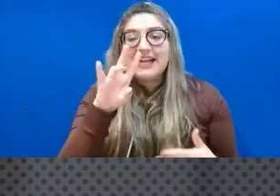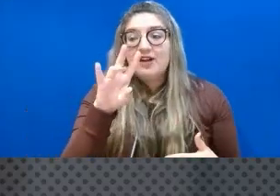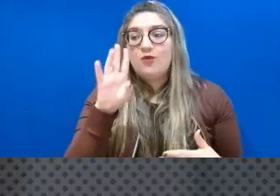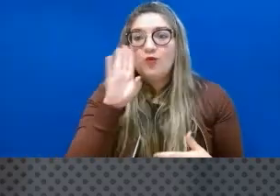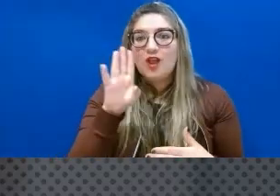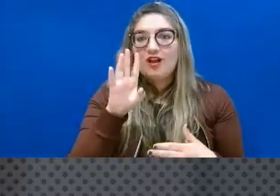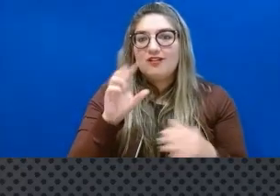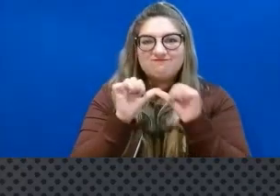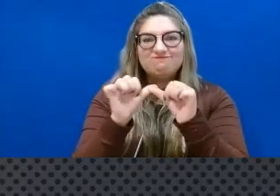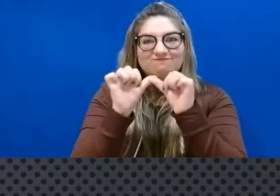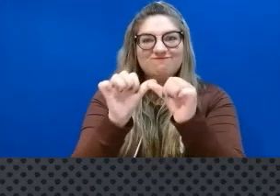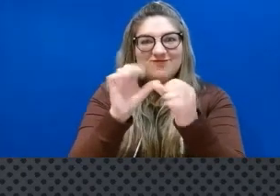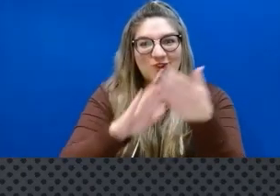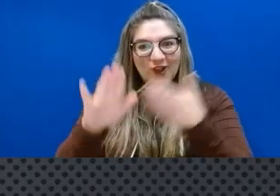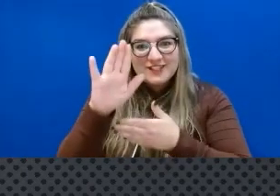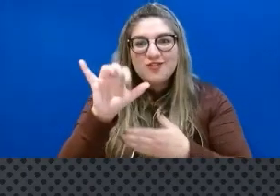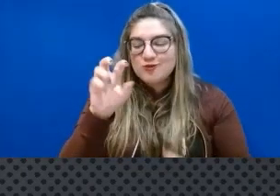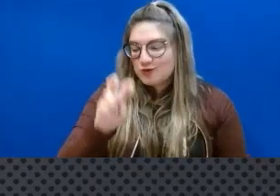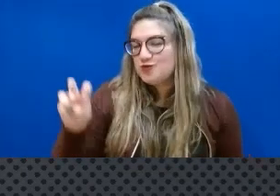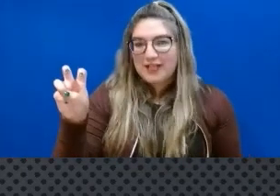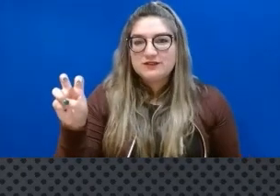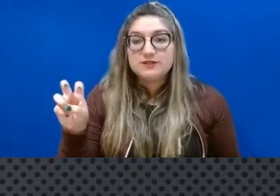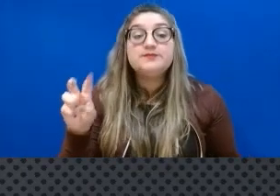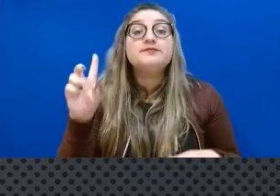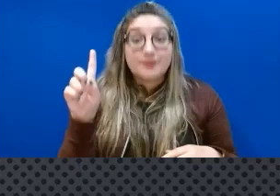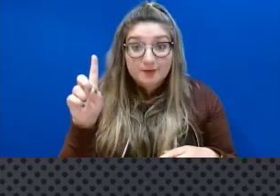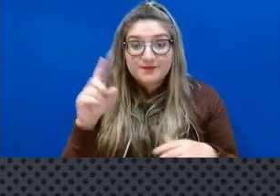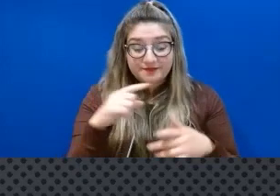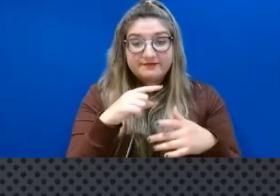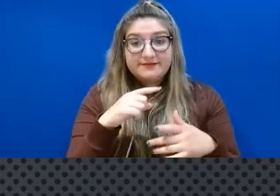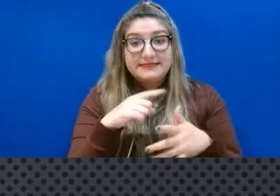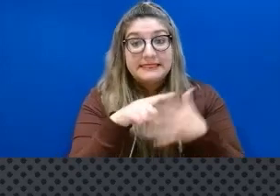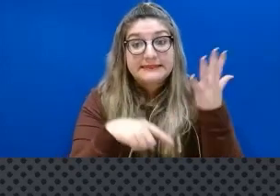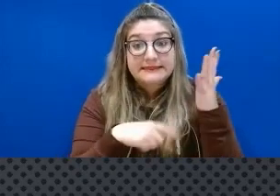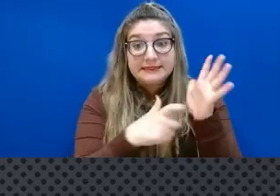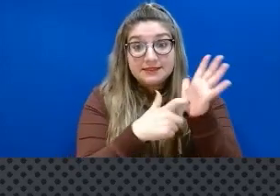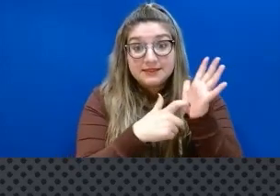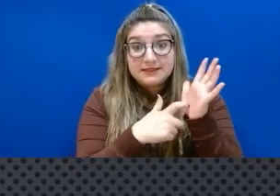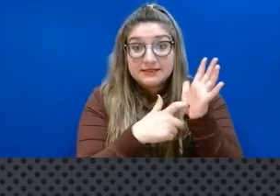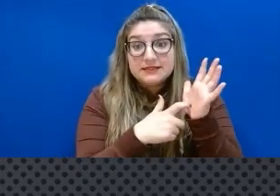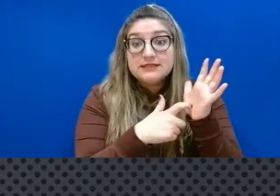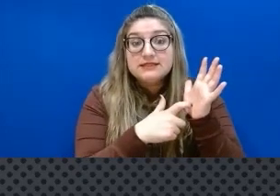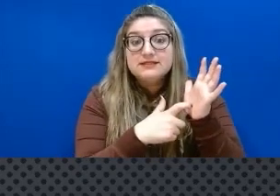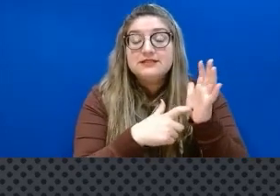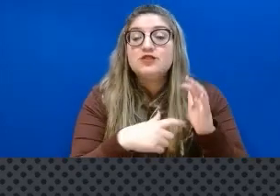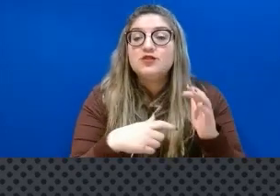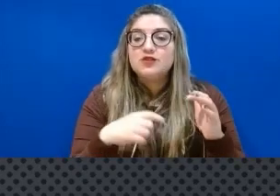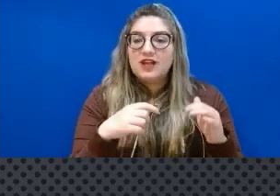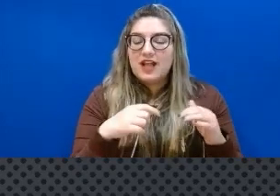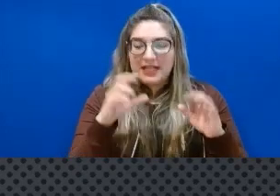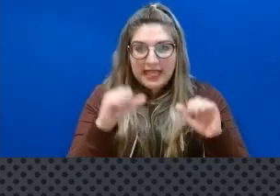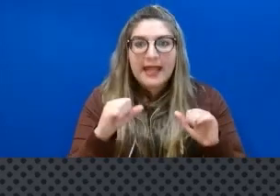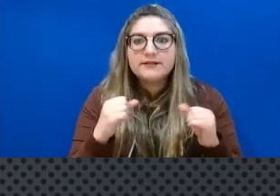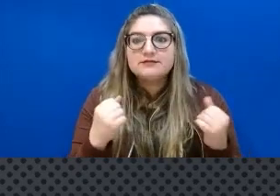ahead, Lily. Thank you. So eligibility and requirements. So there are 3 ways that you're eligible for